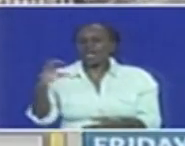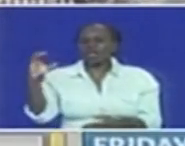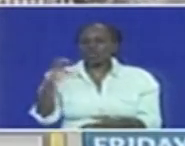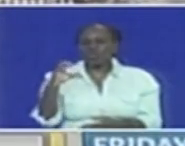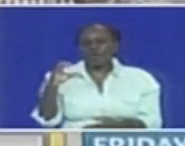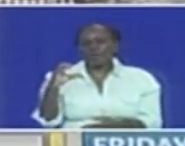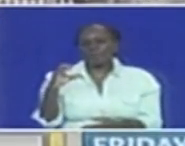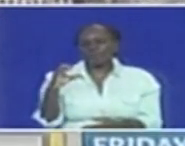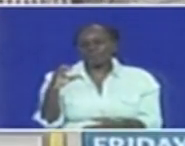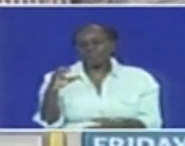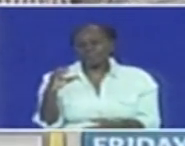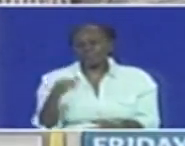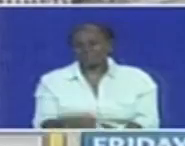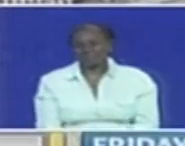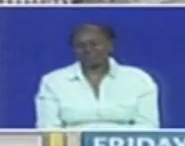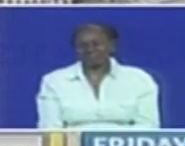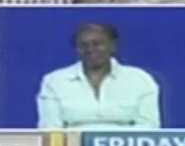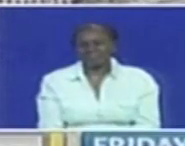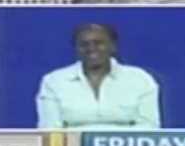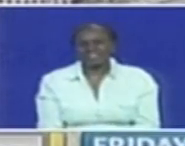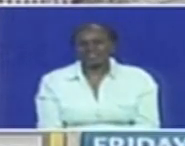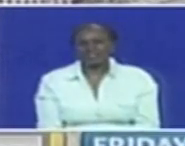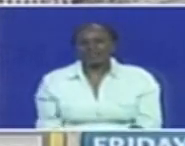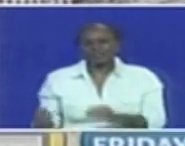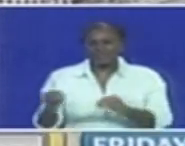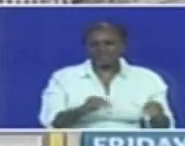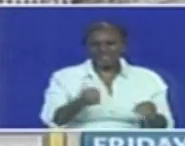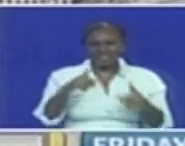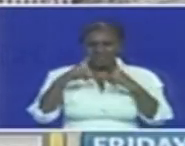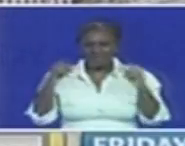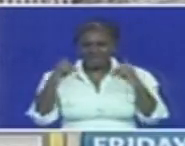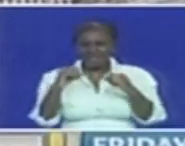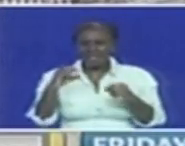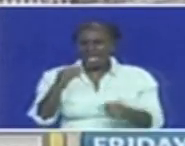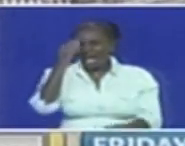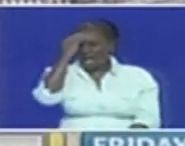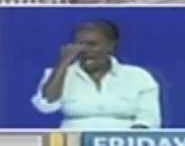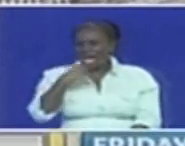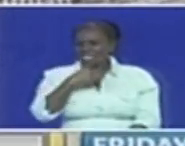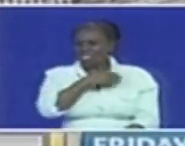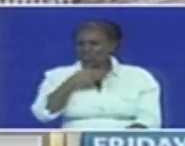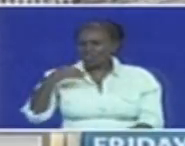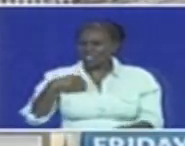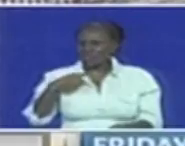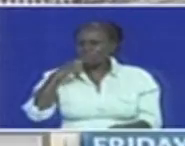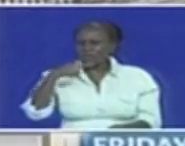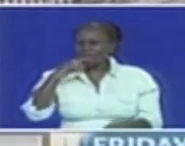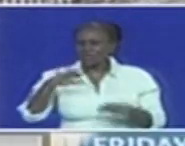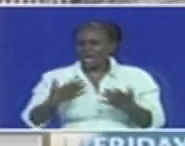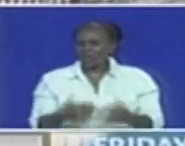it. Cucumber, yes. All right, let's move on to another one. Do we say Catholic or Catholic?